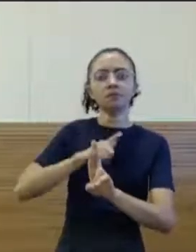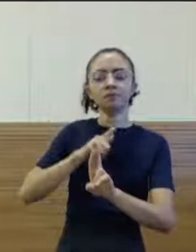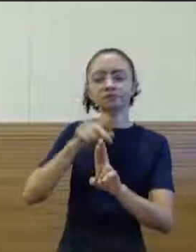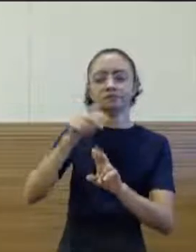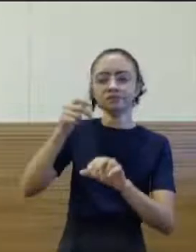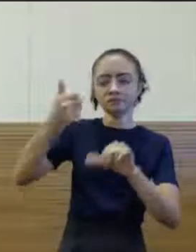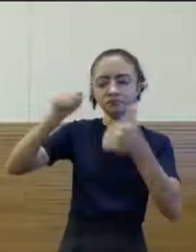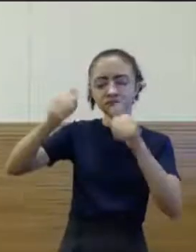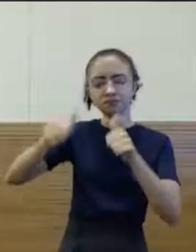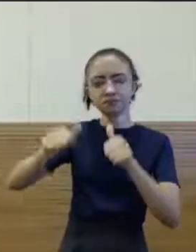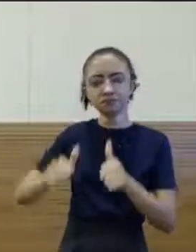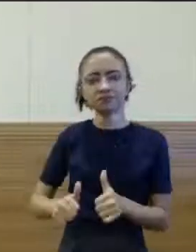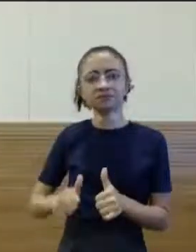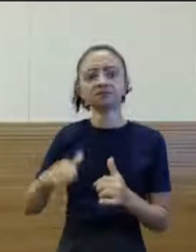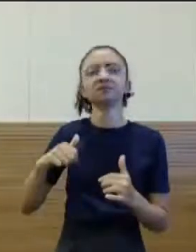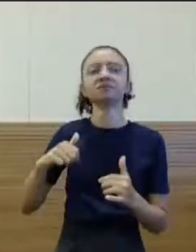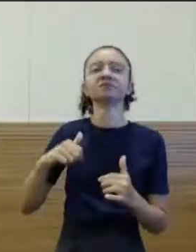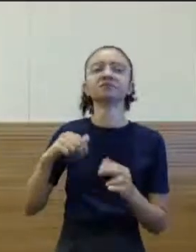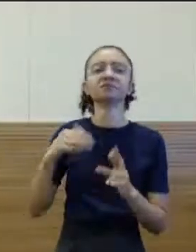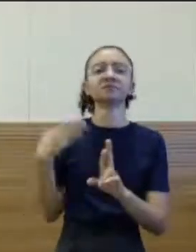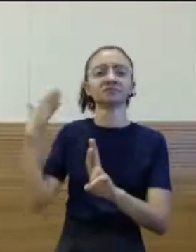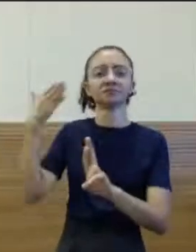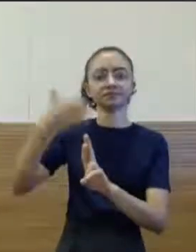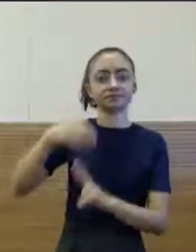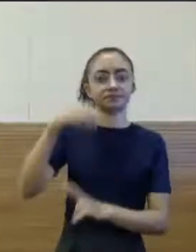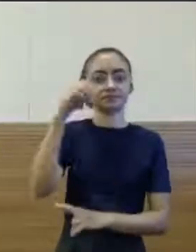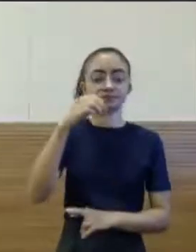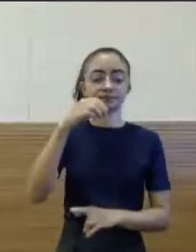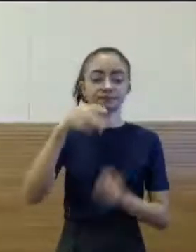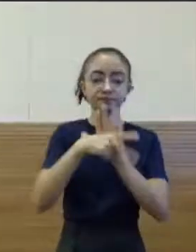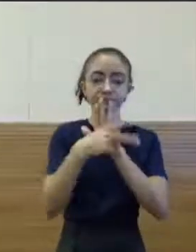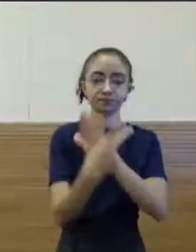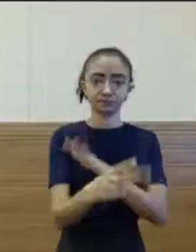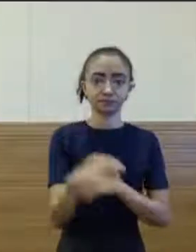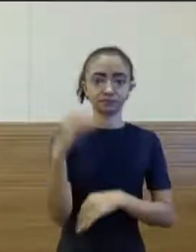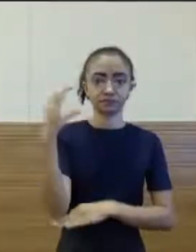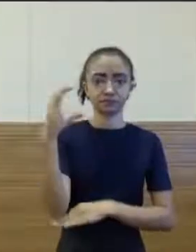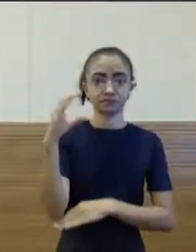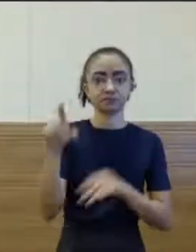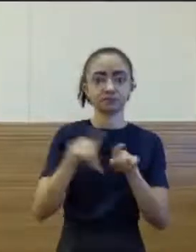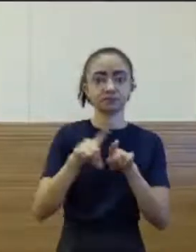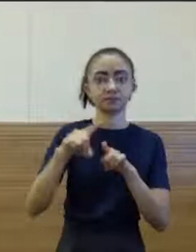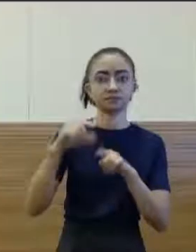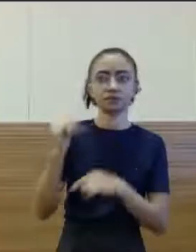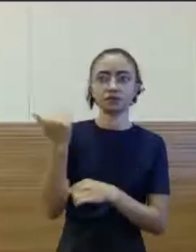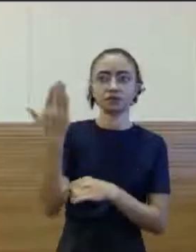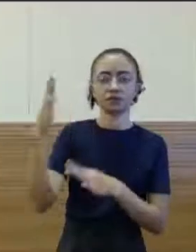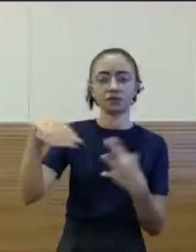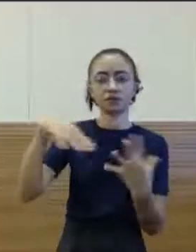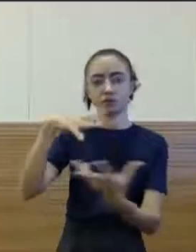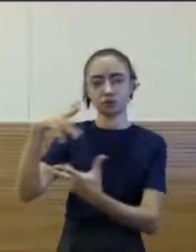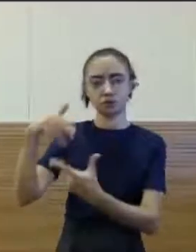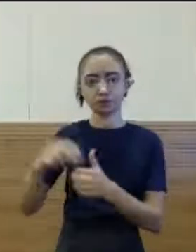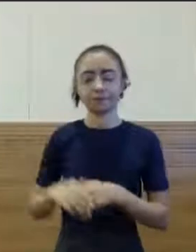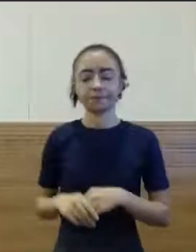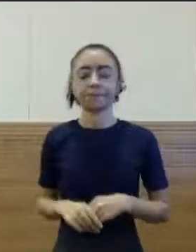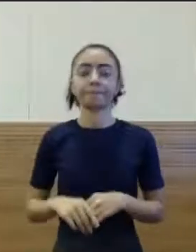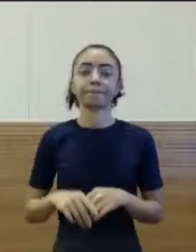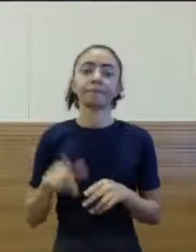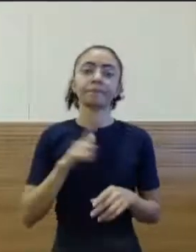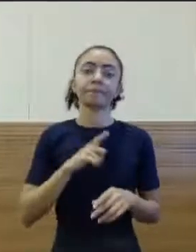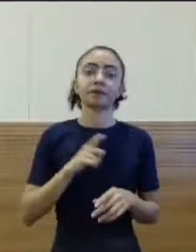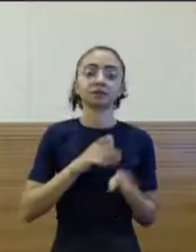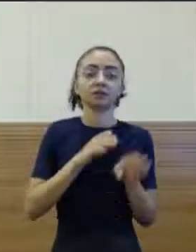well as internationally, to be able to have the whole in the document technical recommendations. And we're in